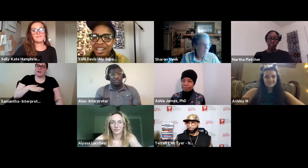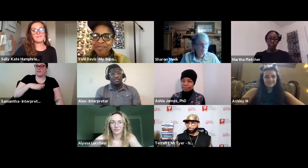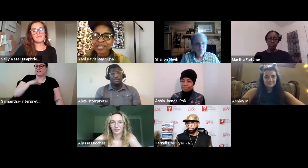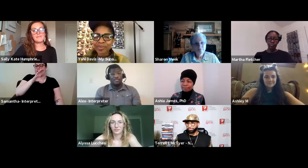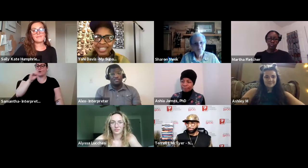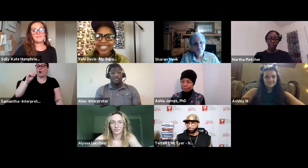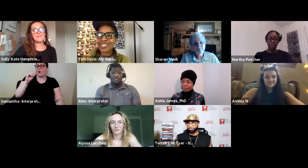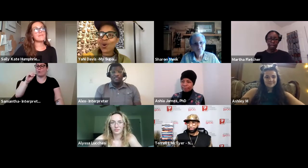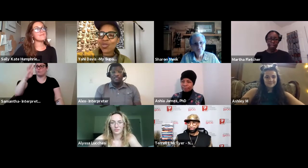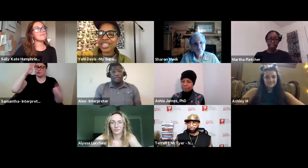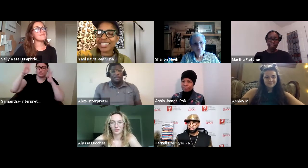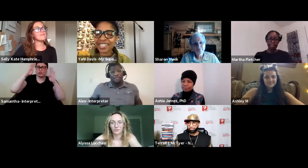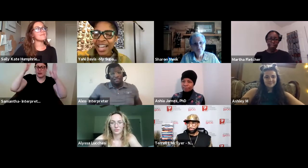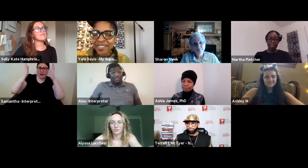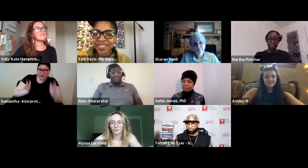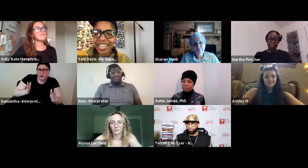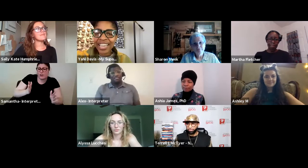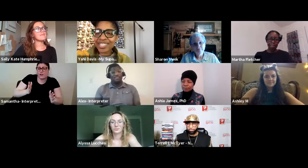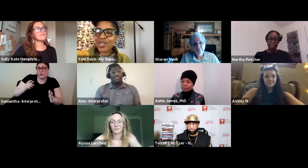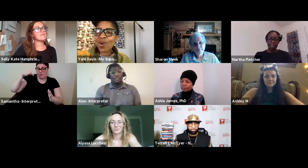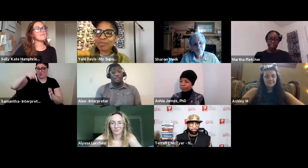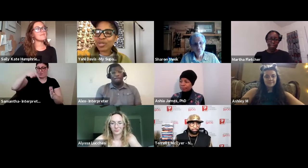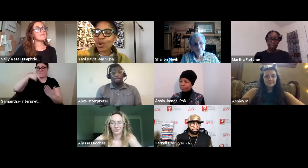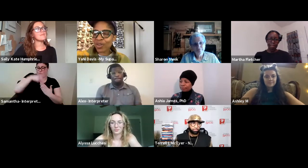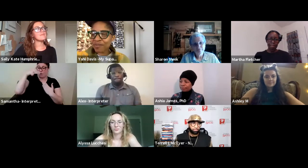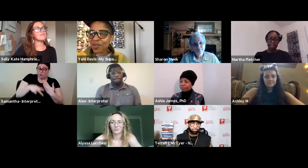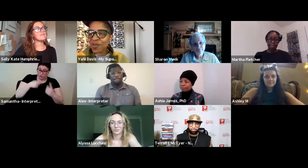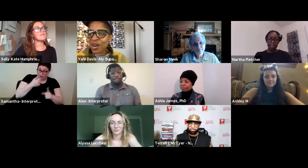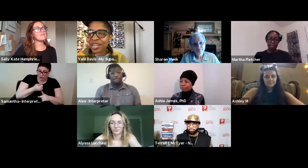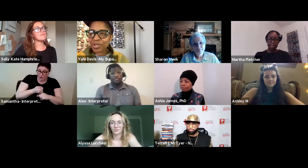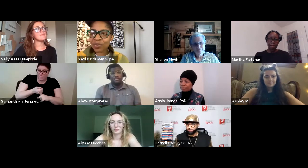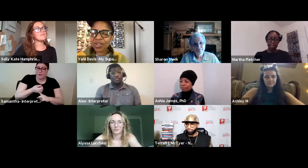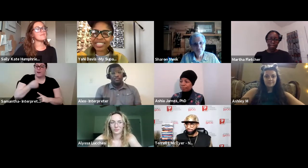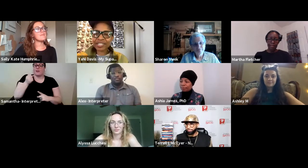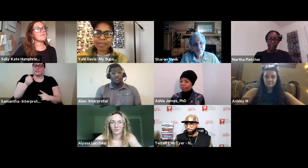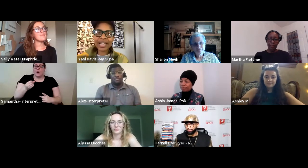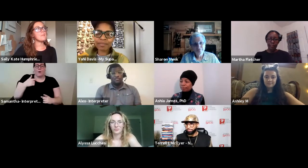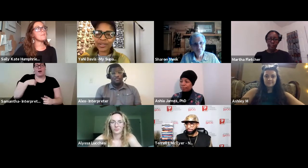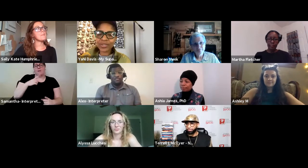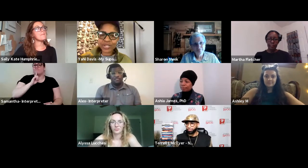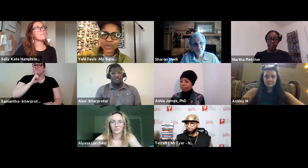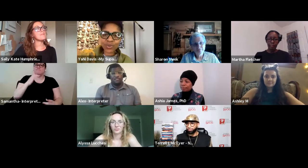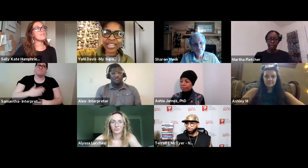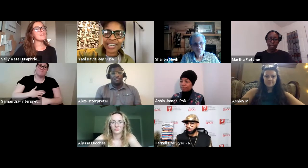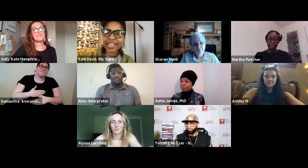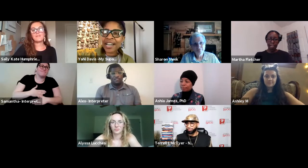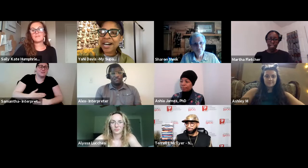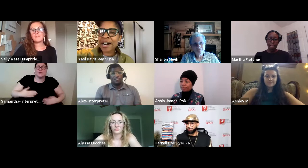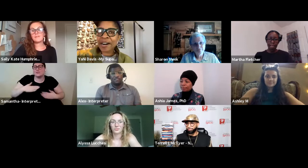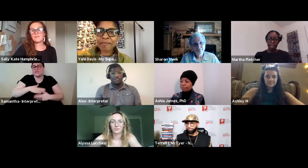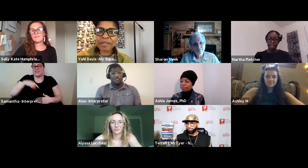co-creators in bringing this whole thing to life. And so I'm so grateful for him. Terrell actually might be on the